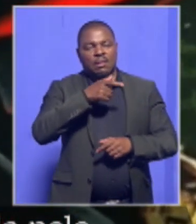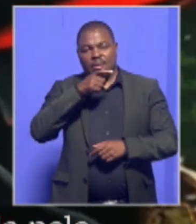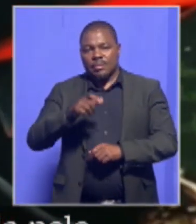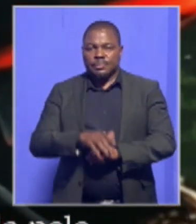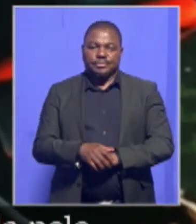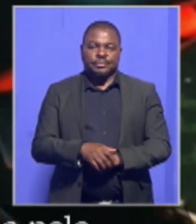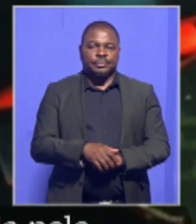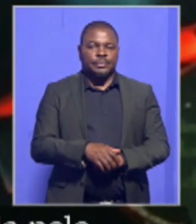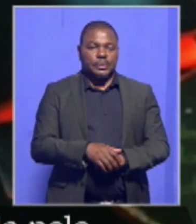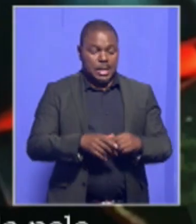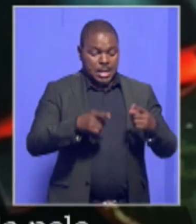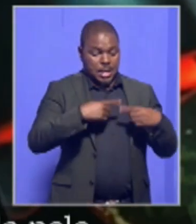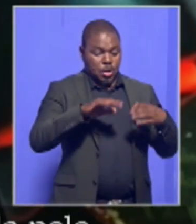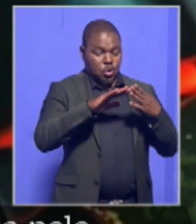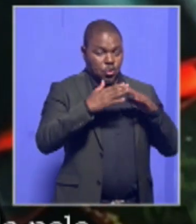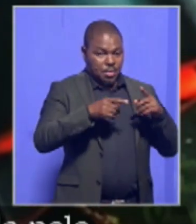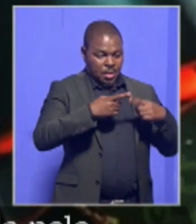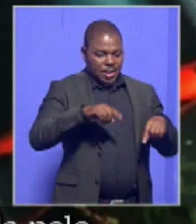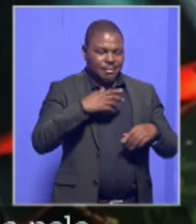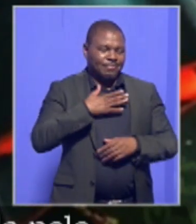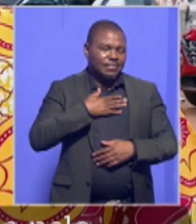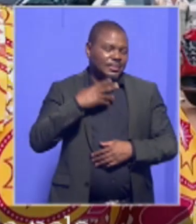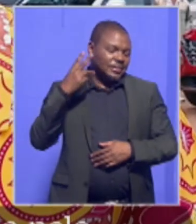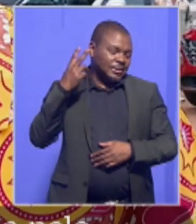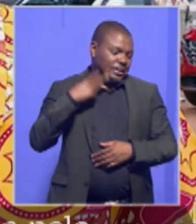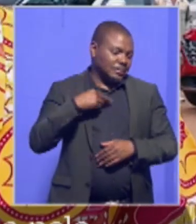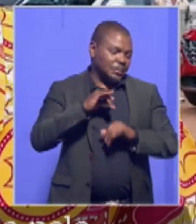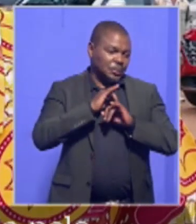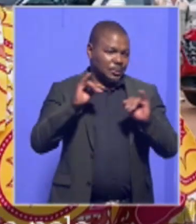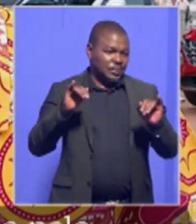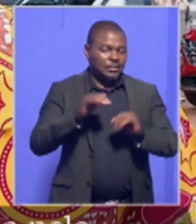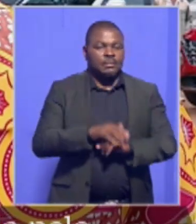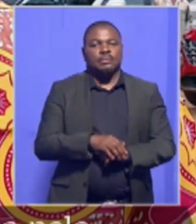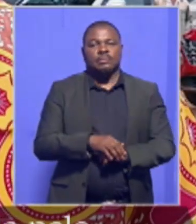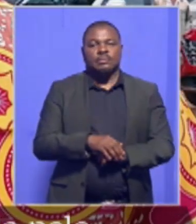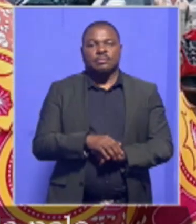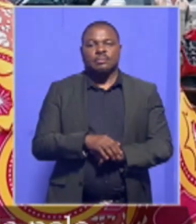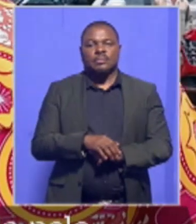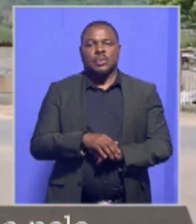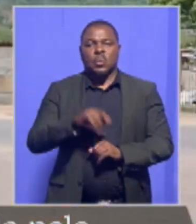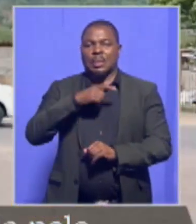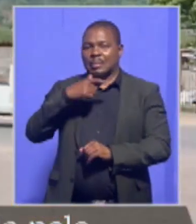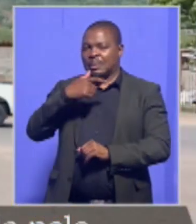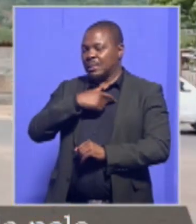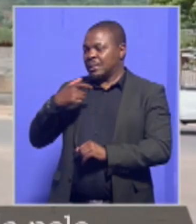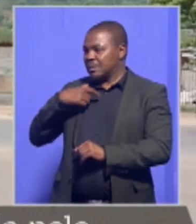ba Katagoni re dwa re disappointed ka maada a re swabisitše ka maada Mr President.